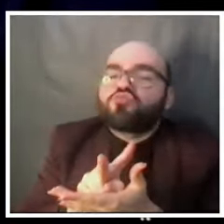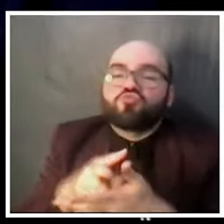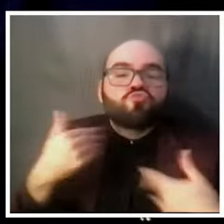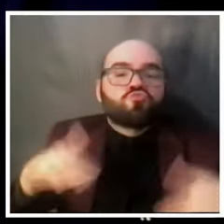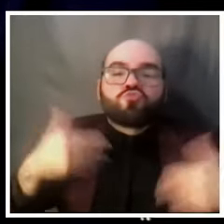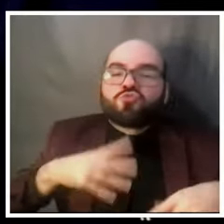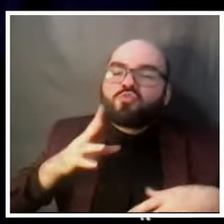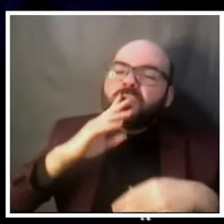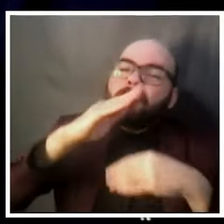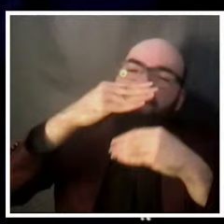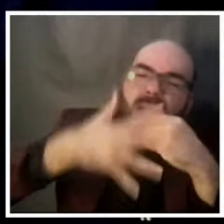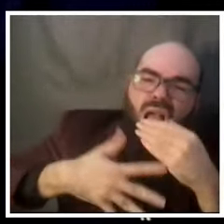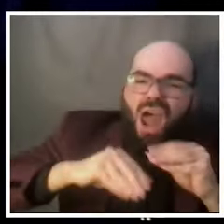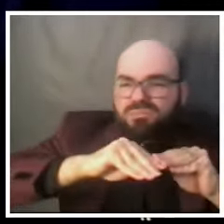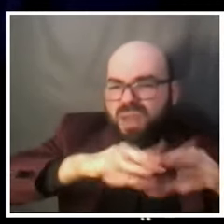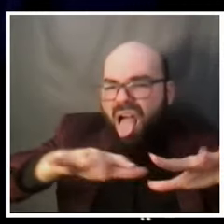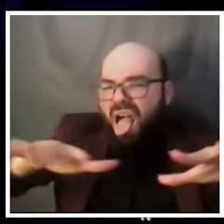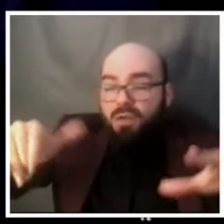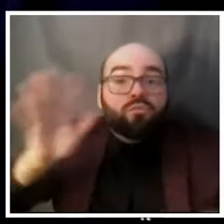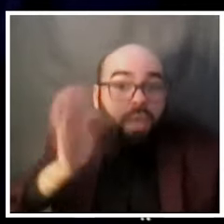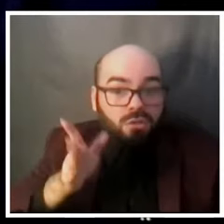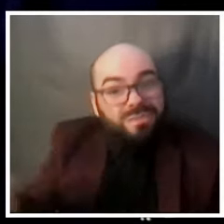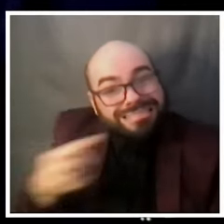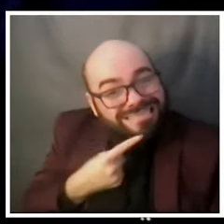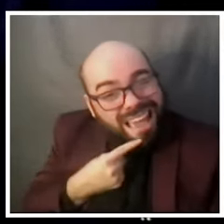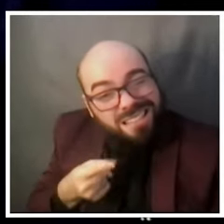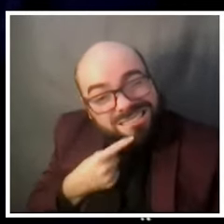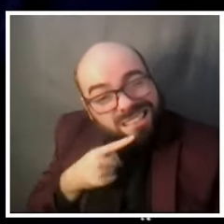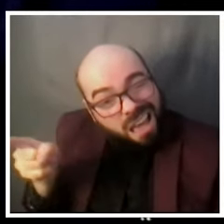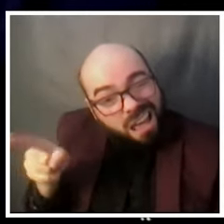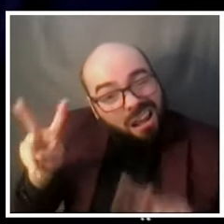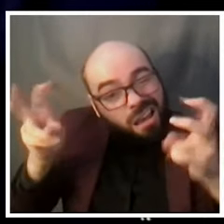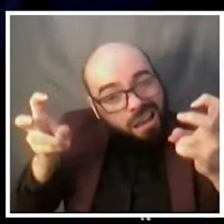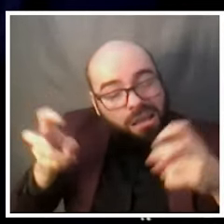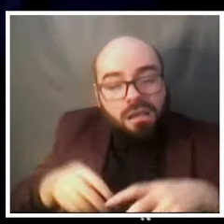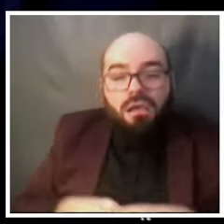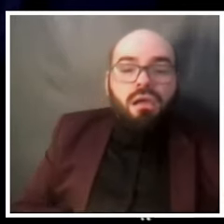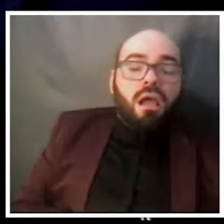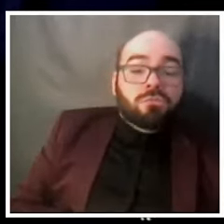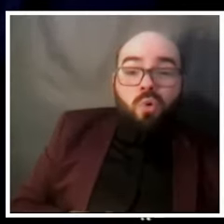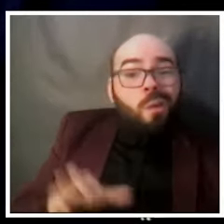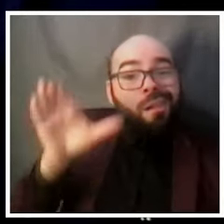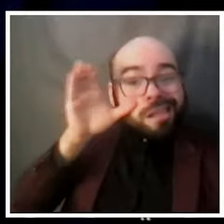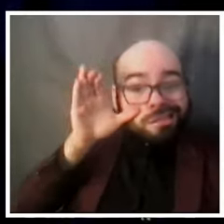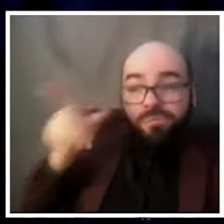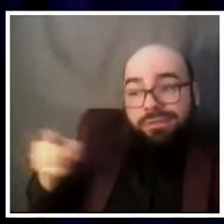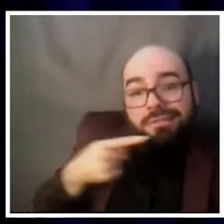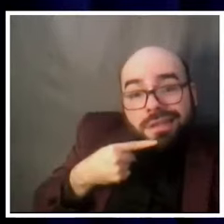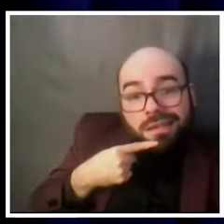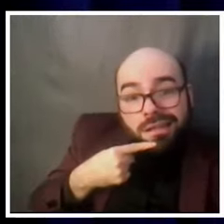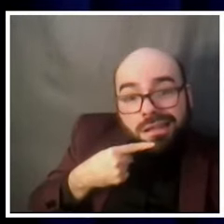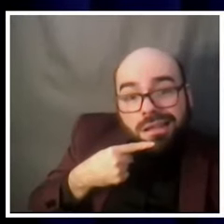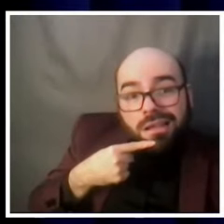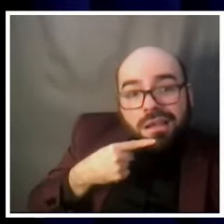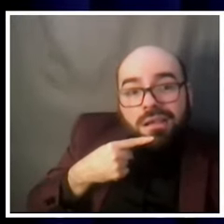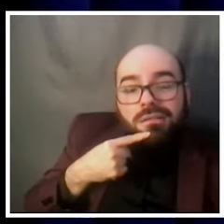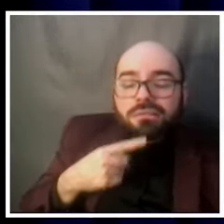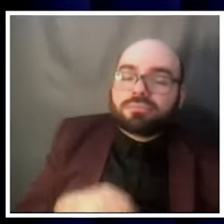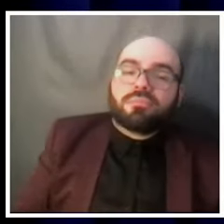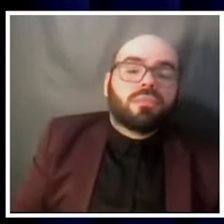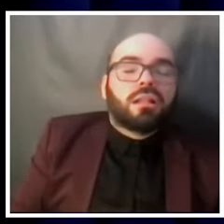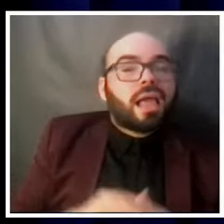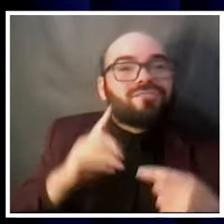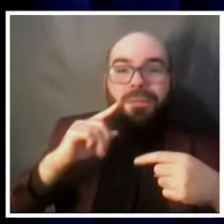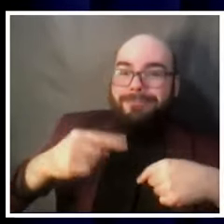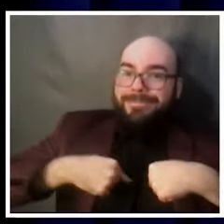Listen. Listen to what he says. Because you know he means it. I wake every morning thinking about how to